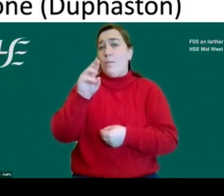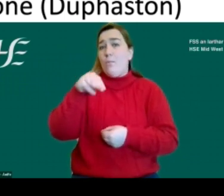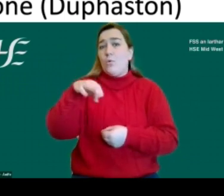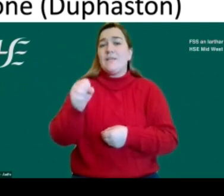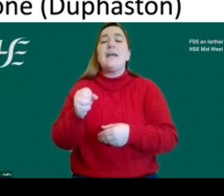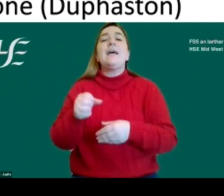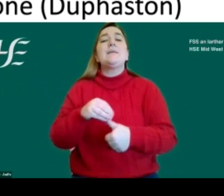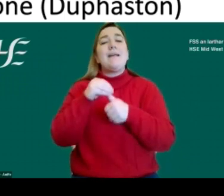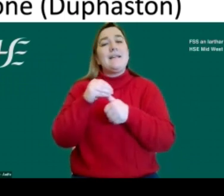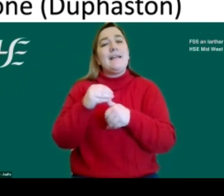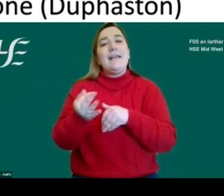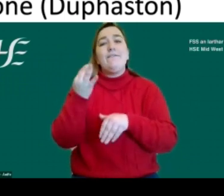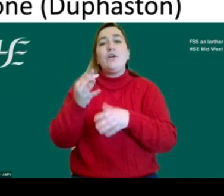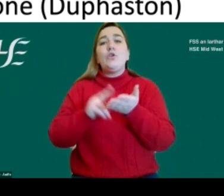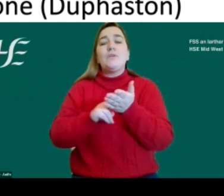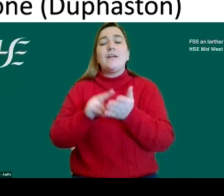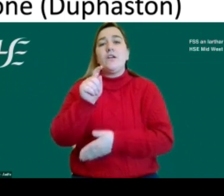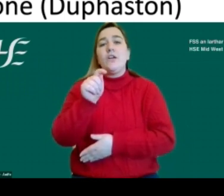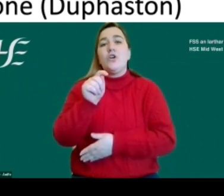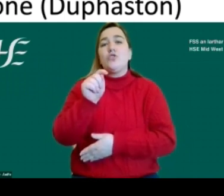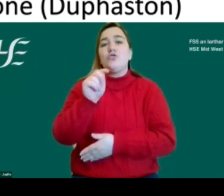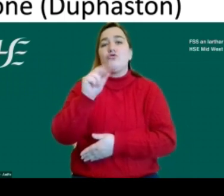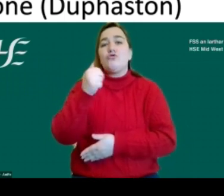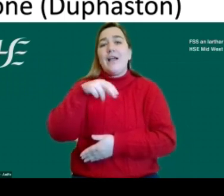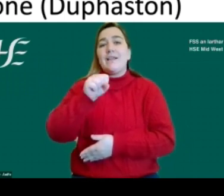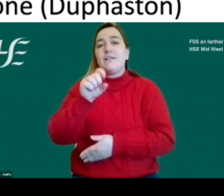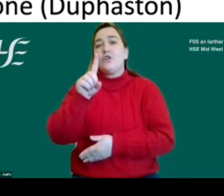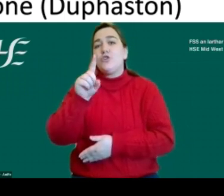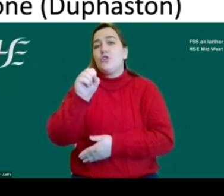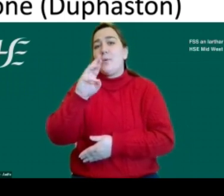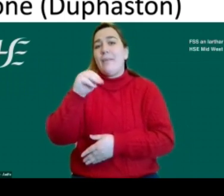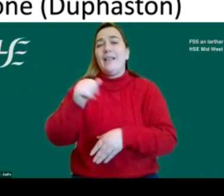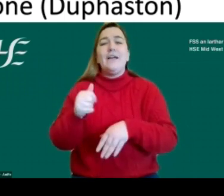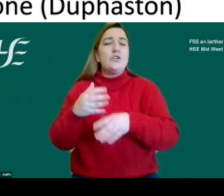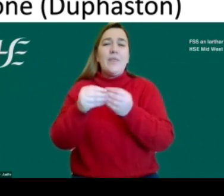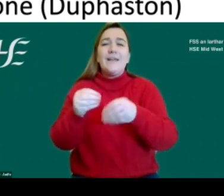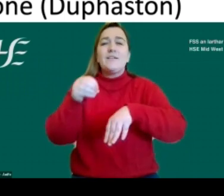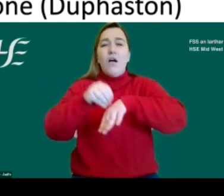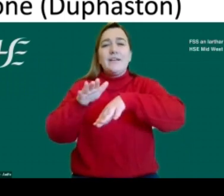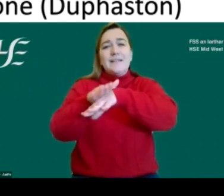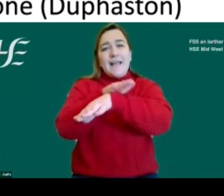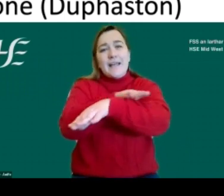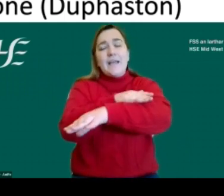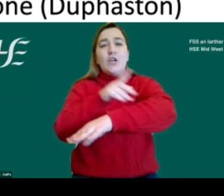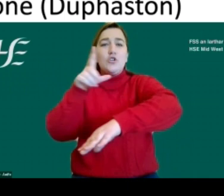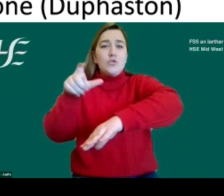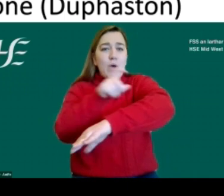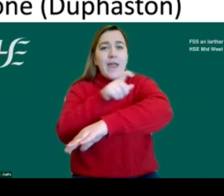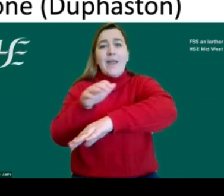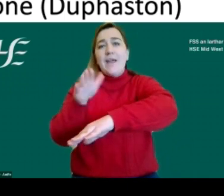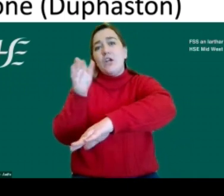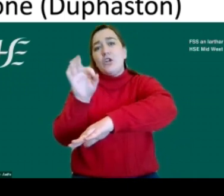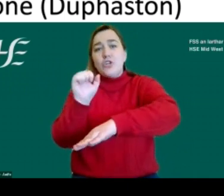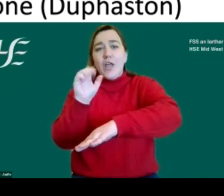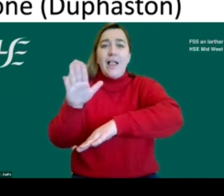using the transdermal route, which by that we mean the stuff that is applied to the skin, so in patch or gel or spray. So that doesn't increase your